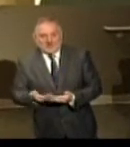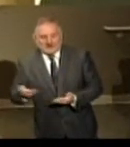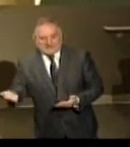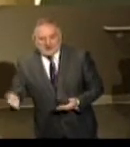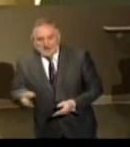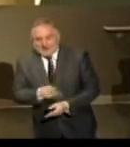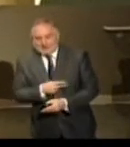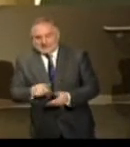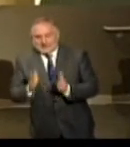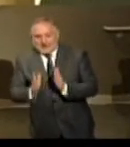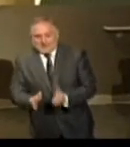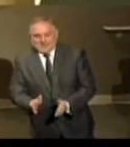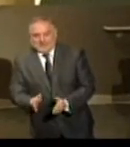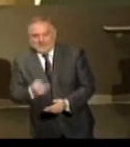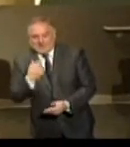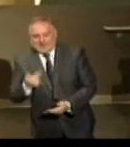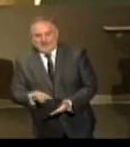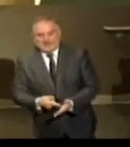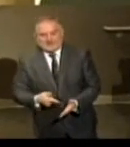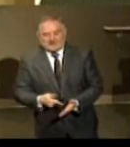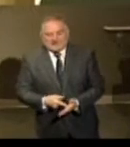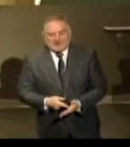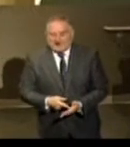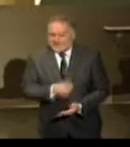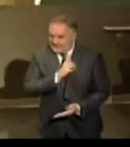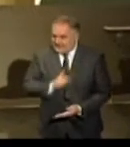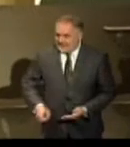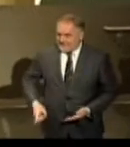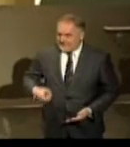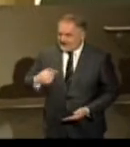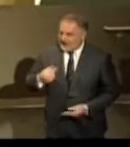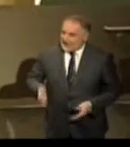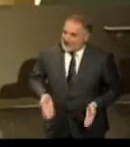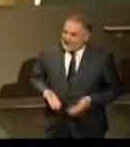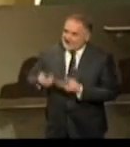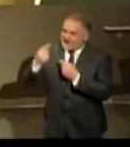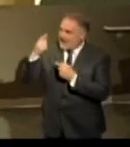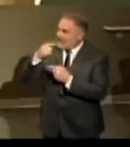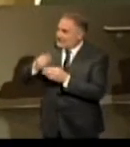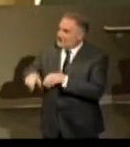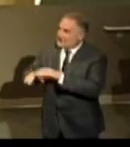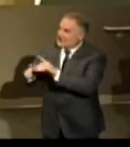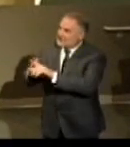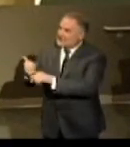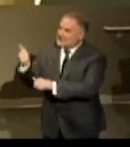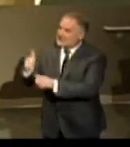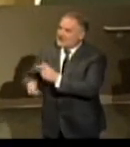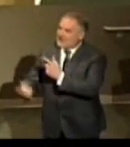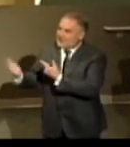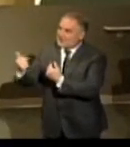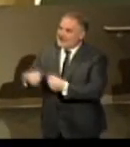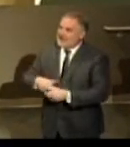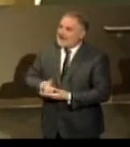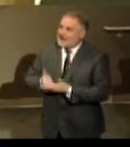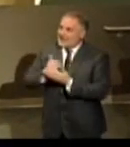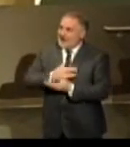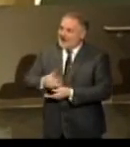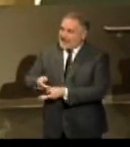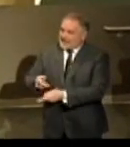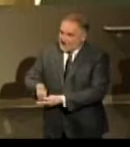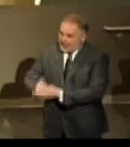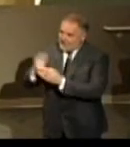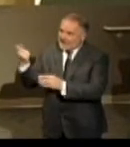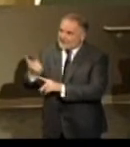the psalmist said. Listen to this. He said, I will lift up mine eyes unto the hills whence cometh my help. My help cometh from the